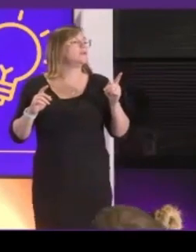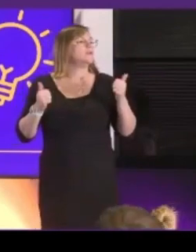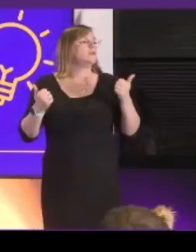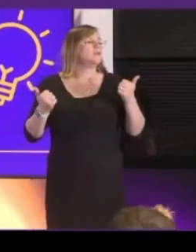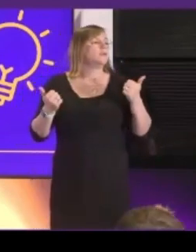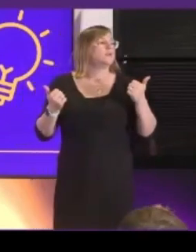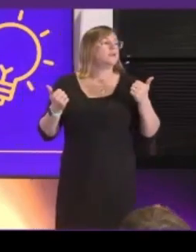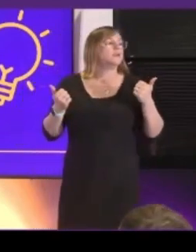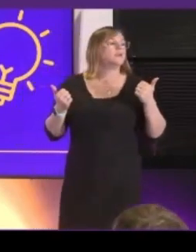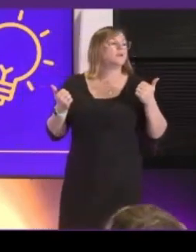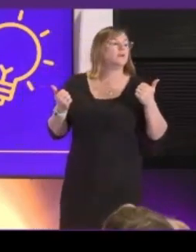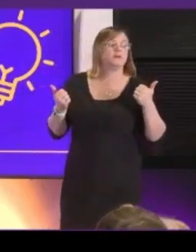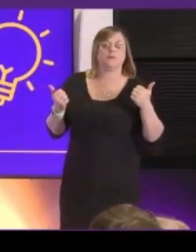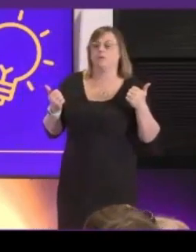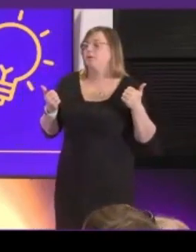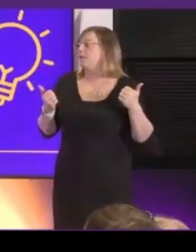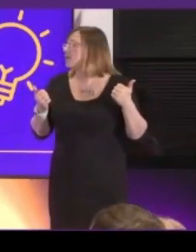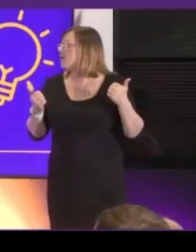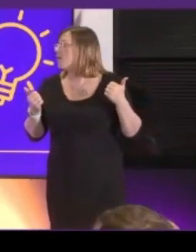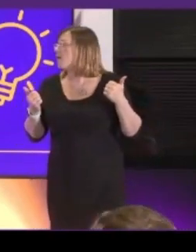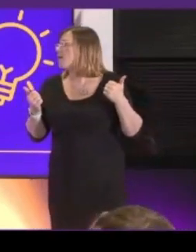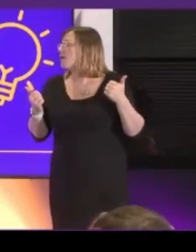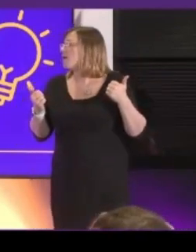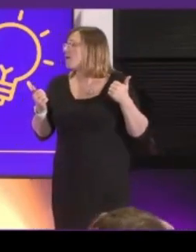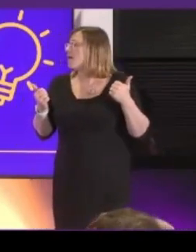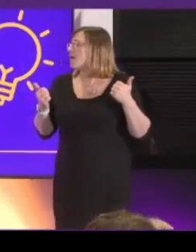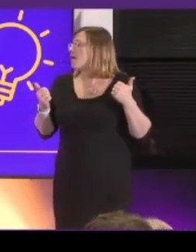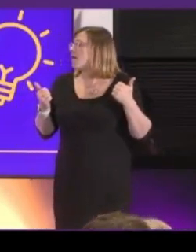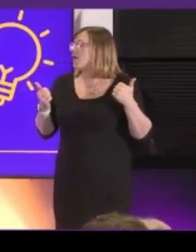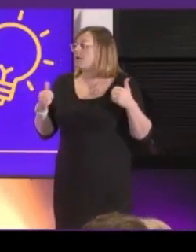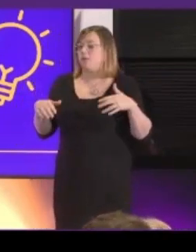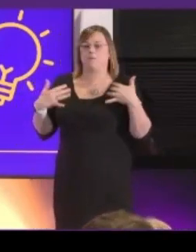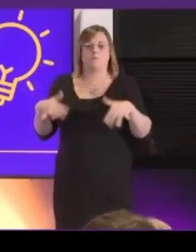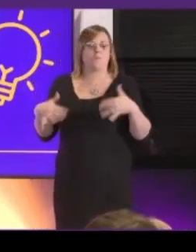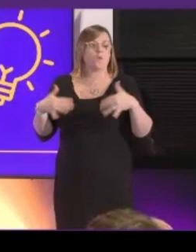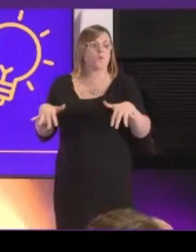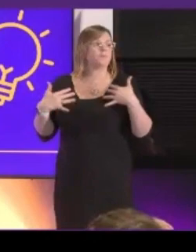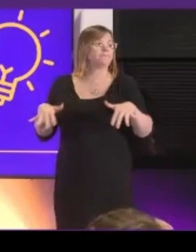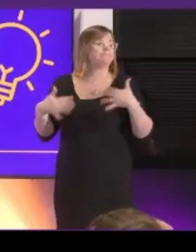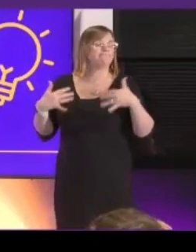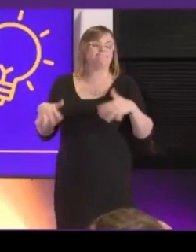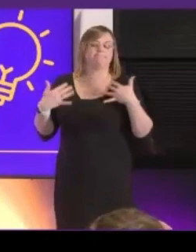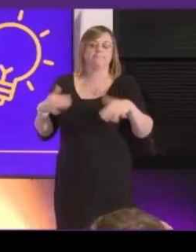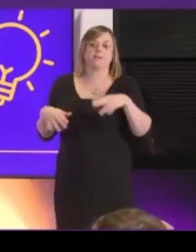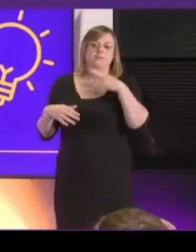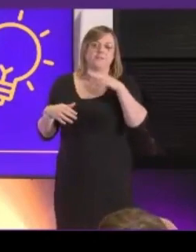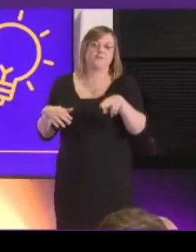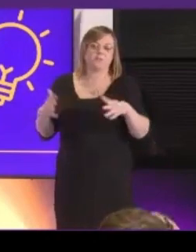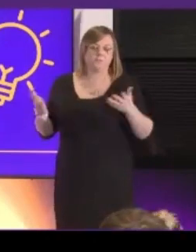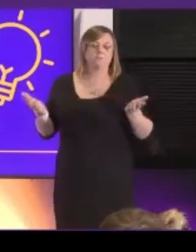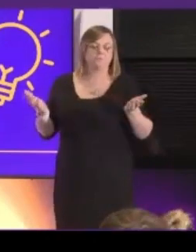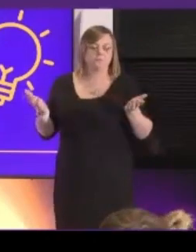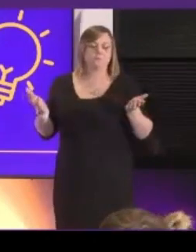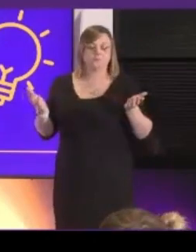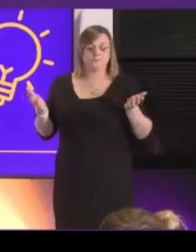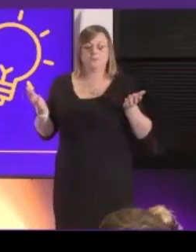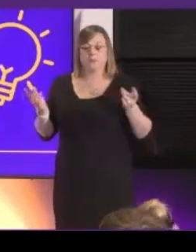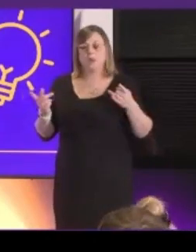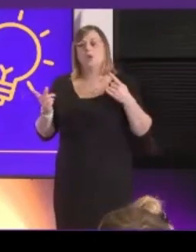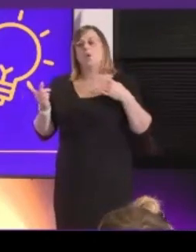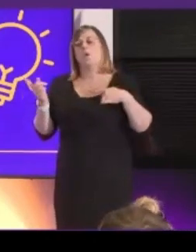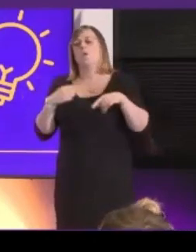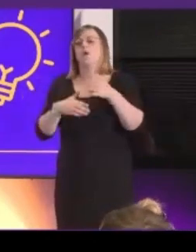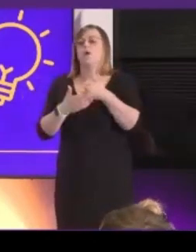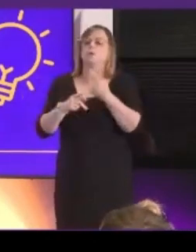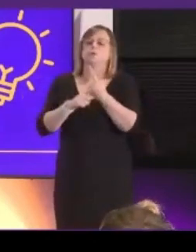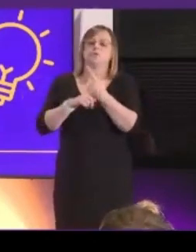Wow. So, that was quite a session, wasn't it? Definitely. We touched on, well, we always talk about